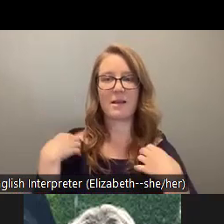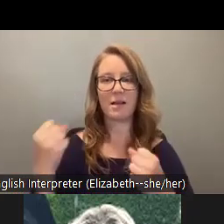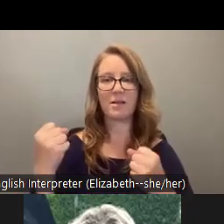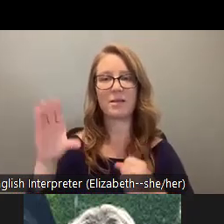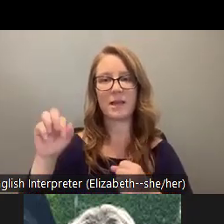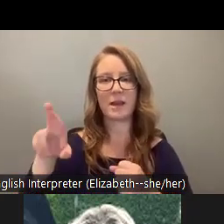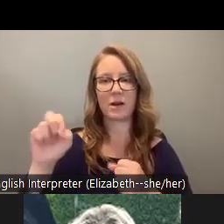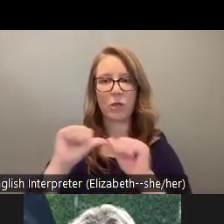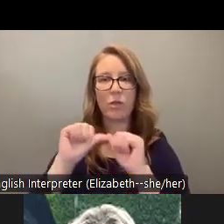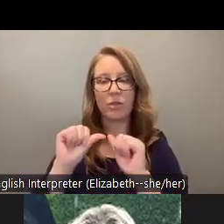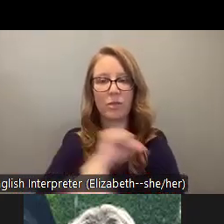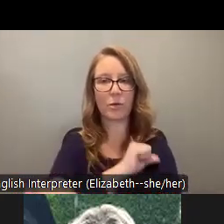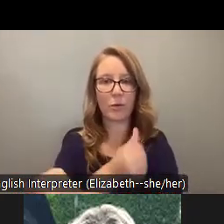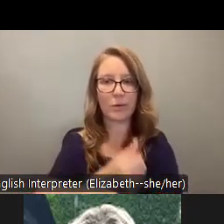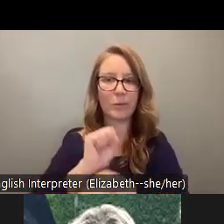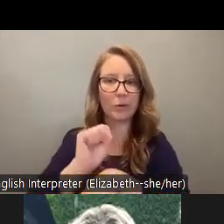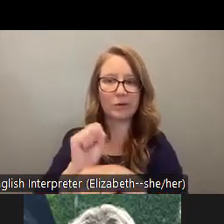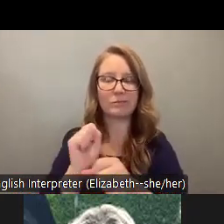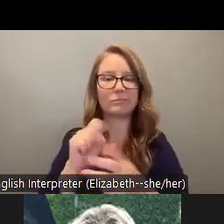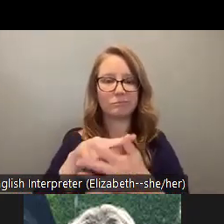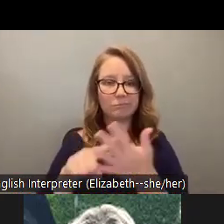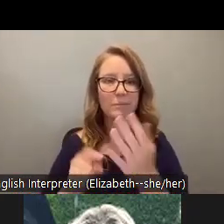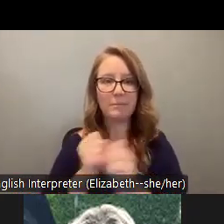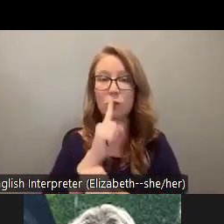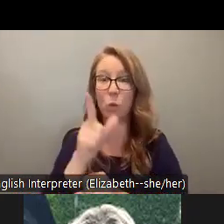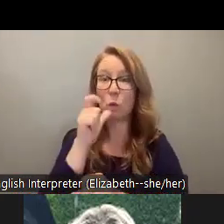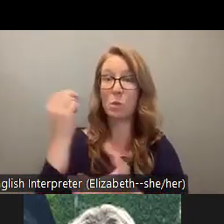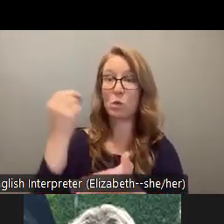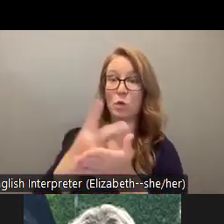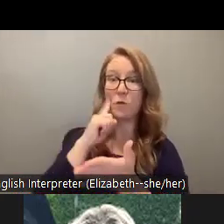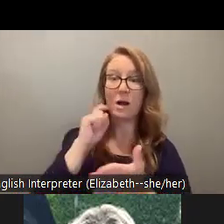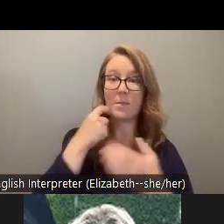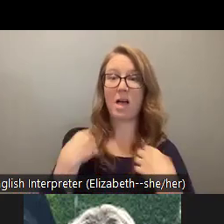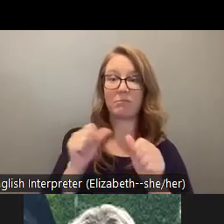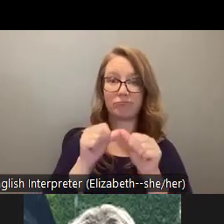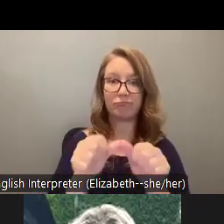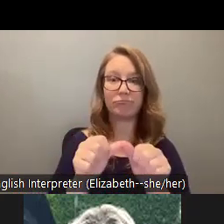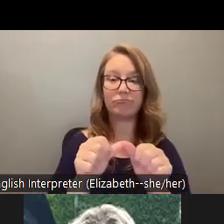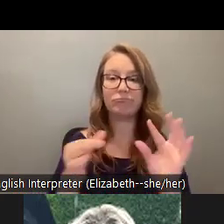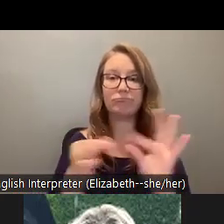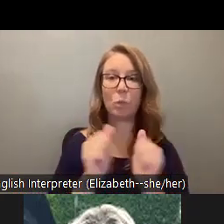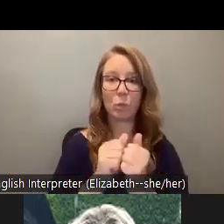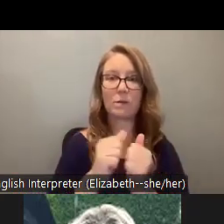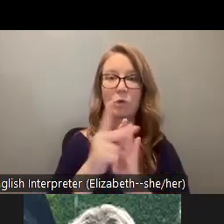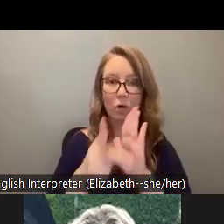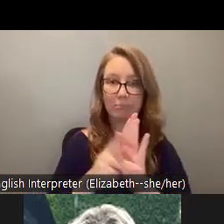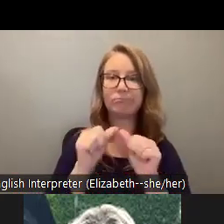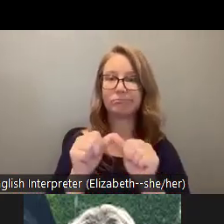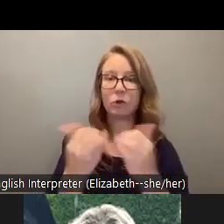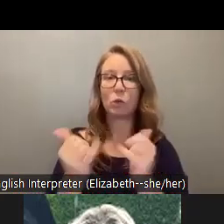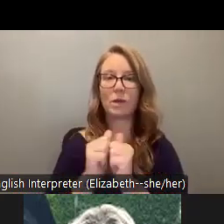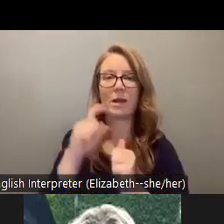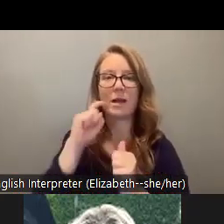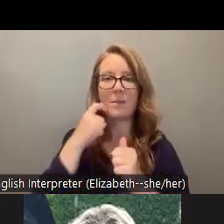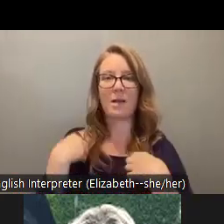expansion areas, including ensuring individuals that are approved for Apple Health expansion stay connected to the program consistent with current Apple Health policies. And again,